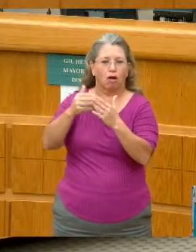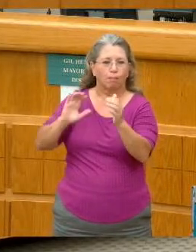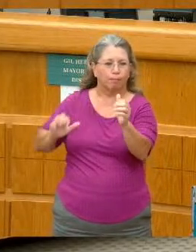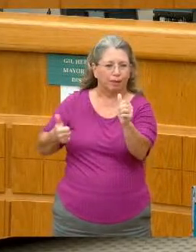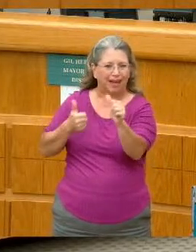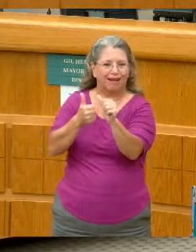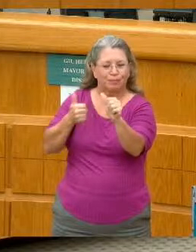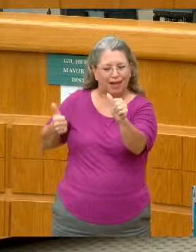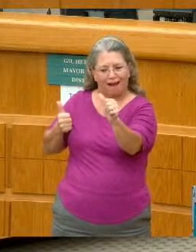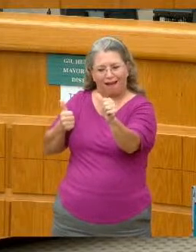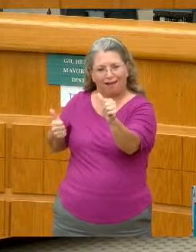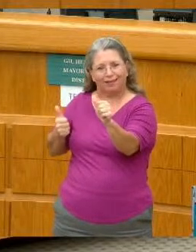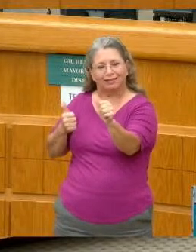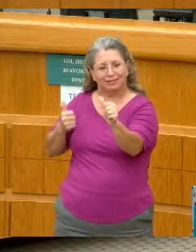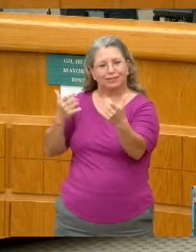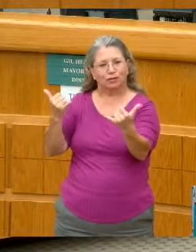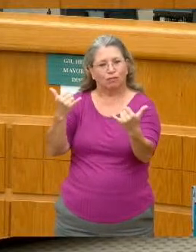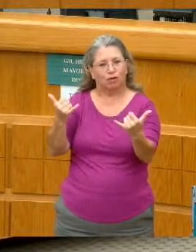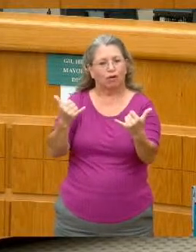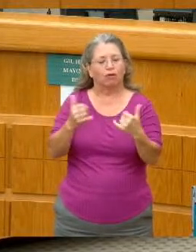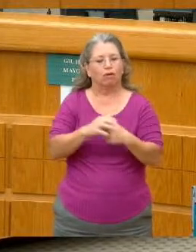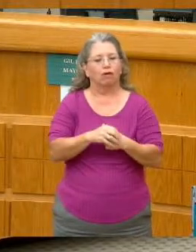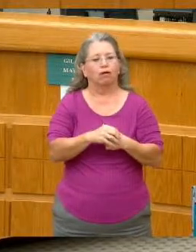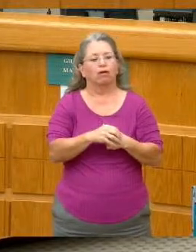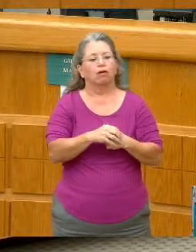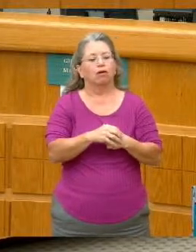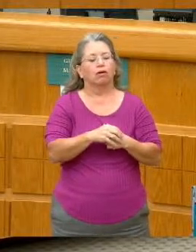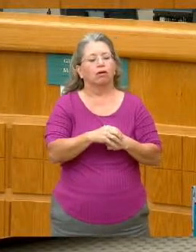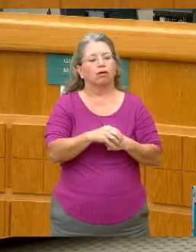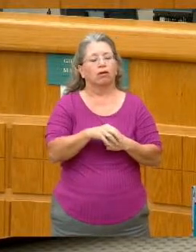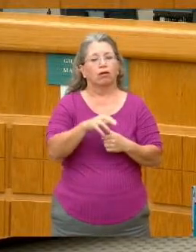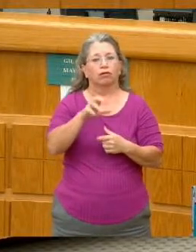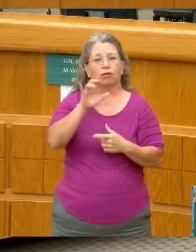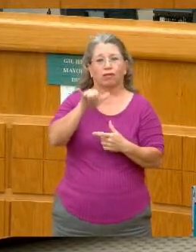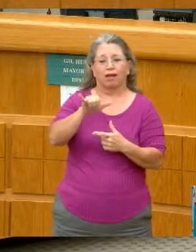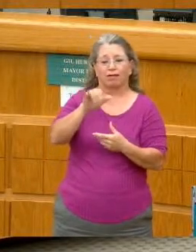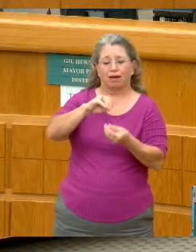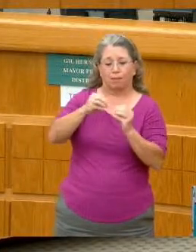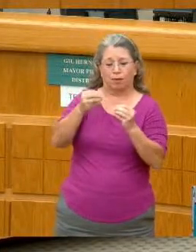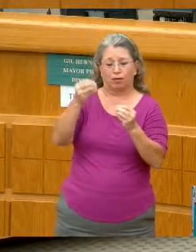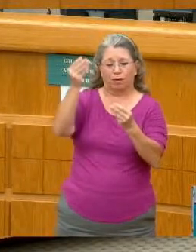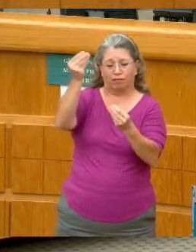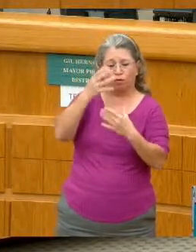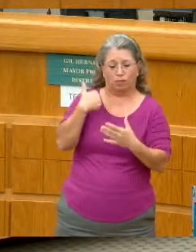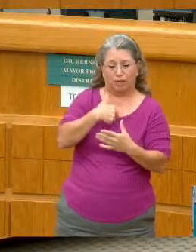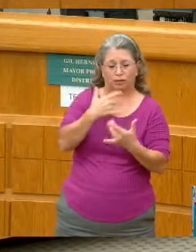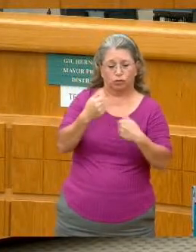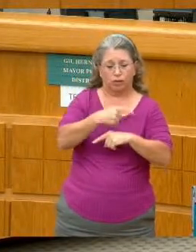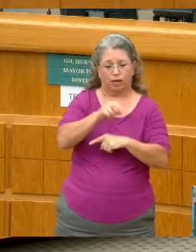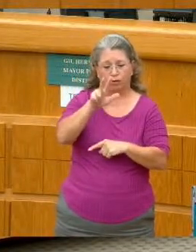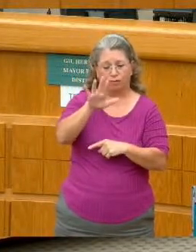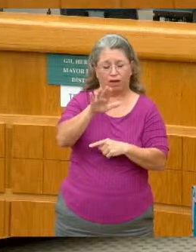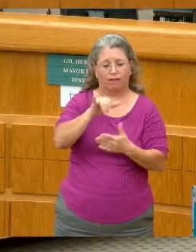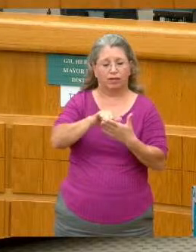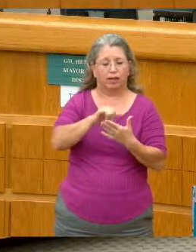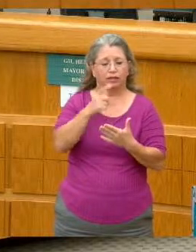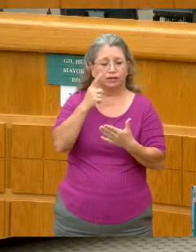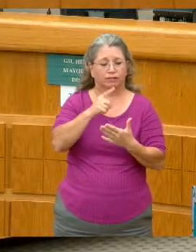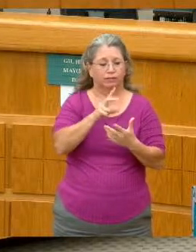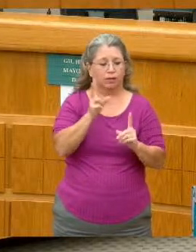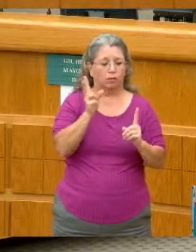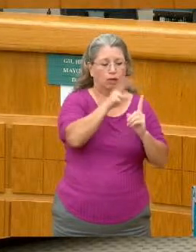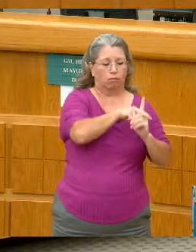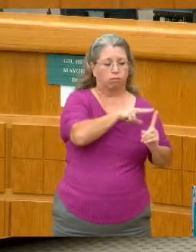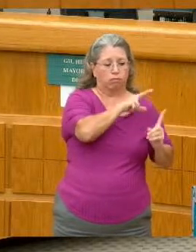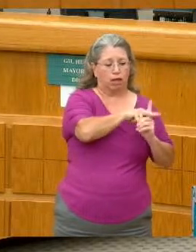case, the 35 that we got notice of today, those cover the dates of June 27th through August 11th, so